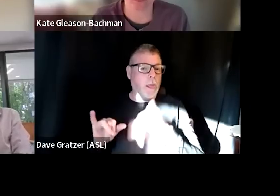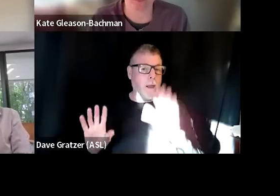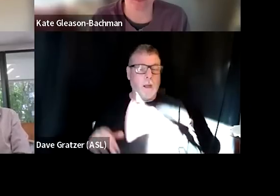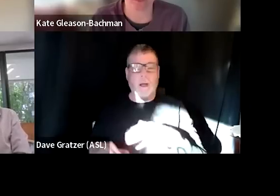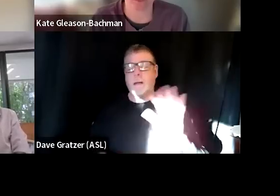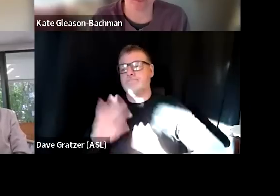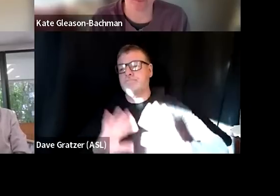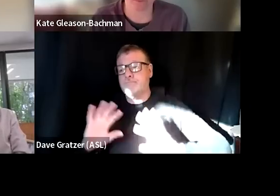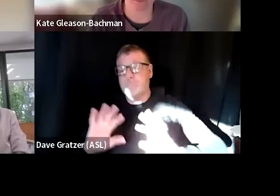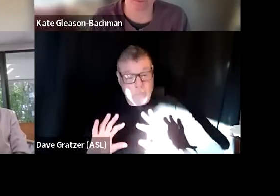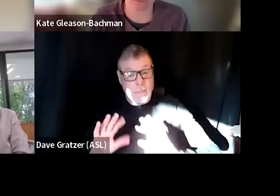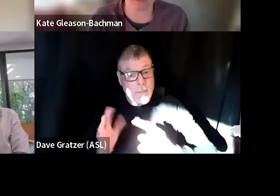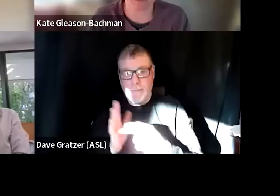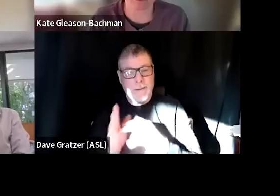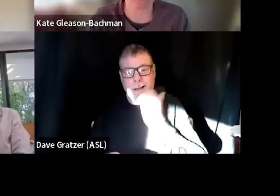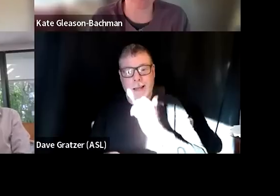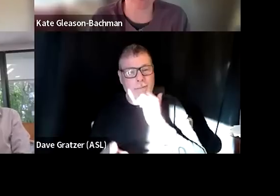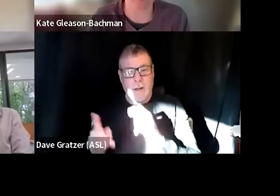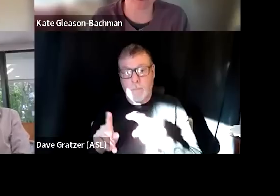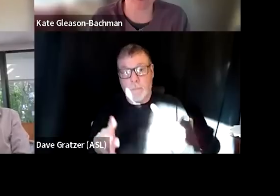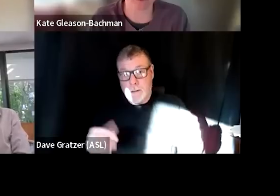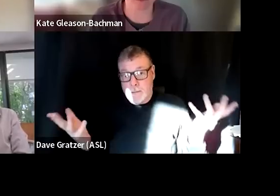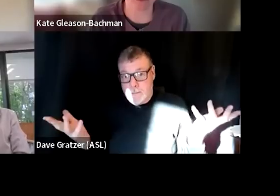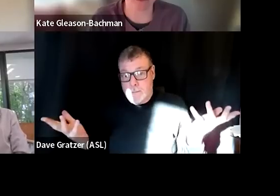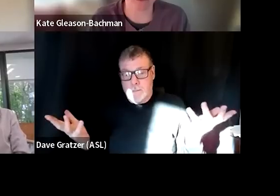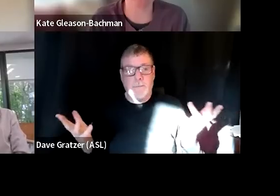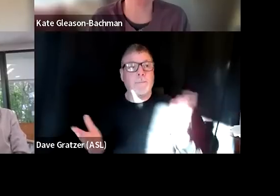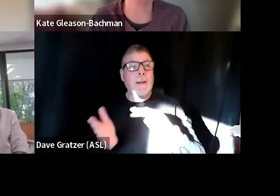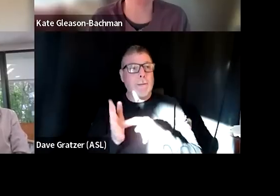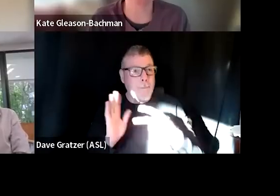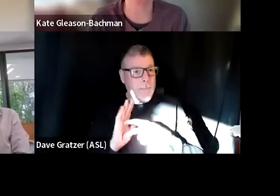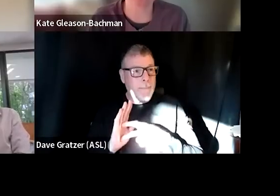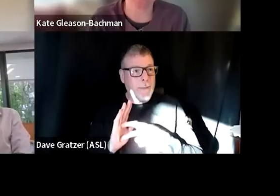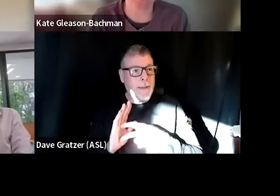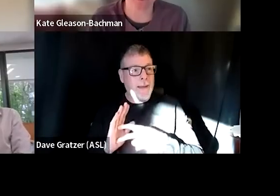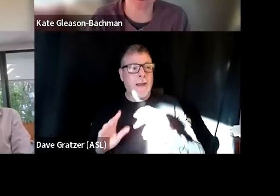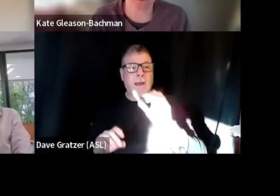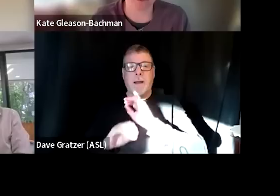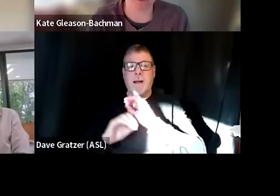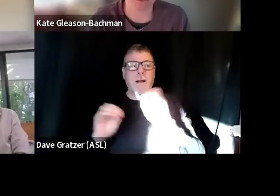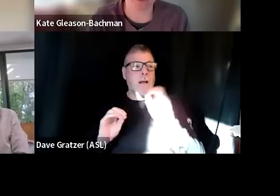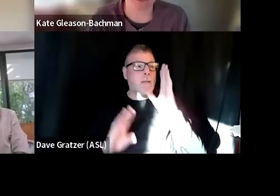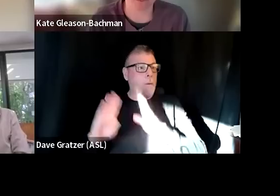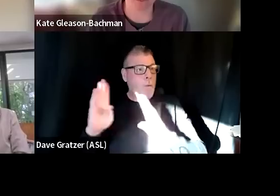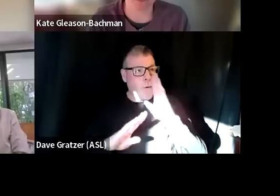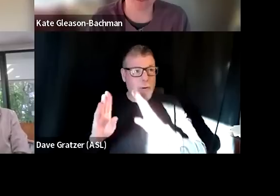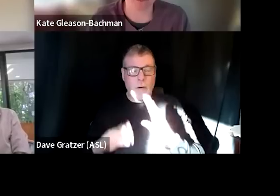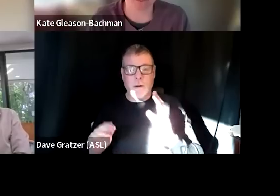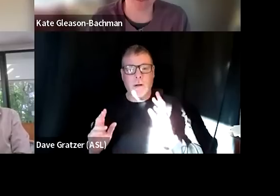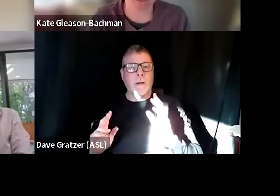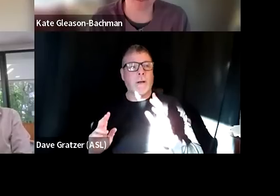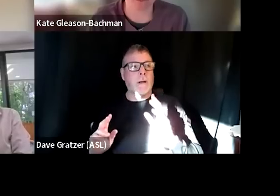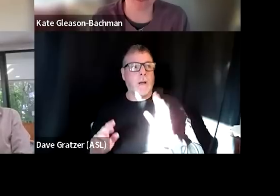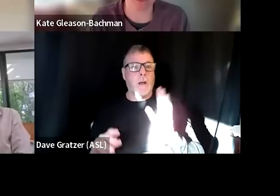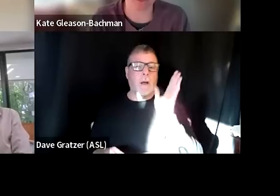with their stuff, that means that's an everyday thing. You know what I mean? That means that it's not nothing to really worry about, that you can go ahead and go like,